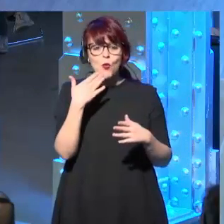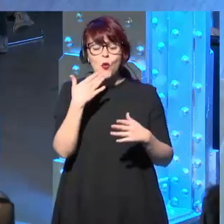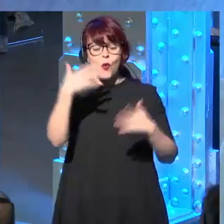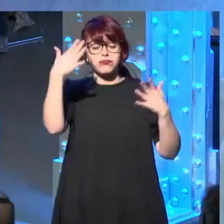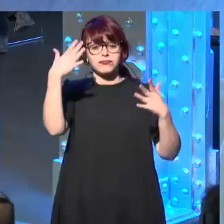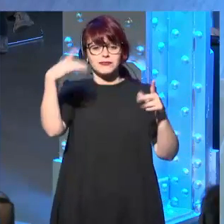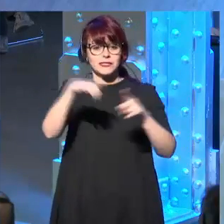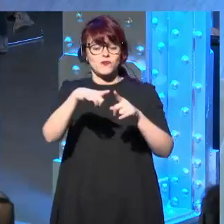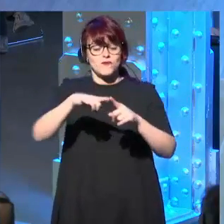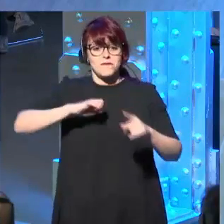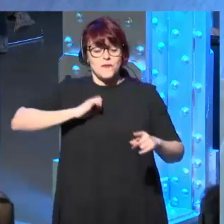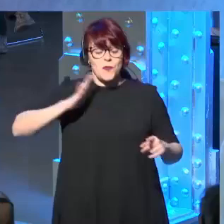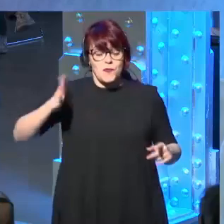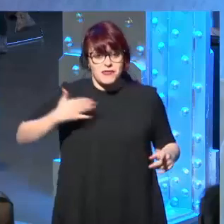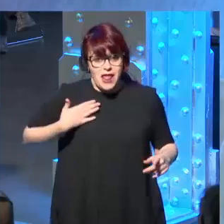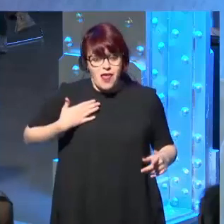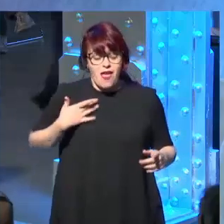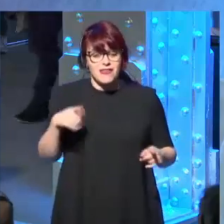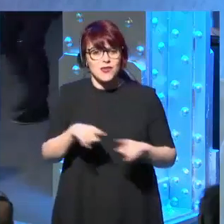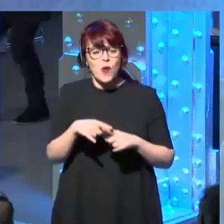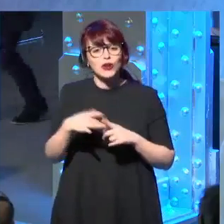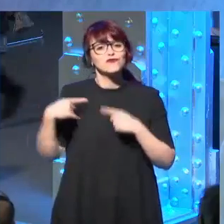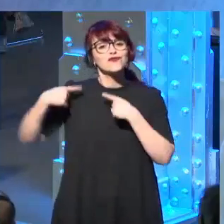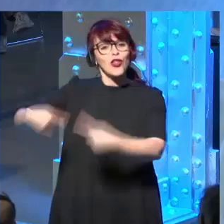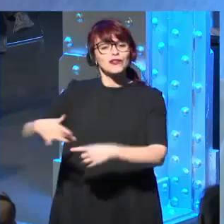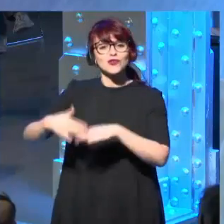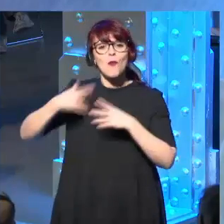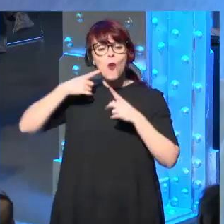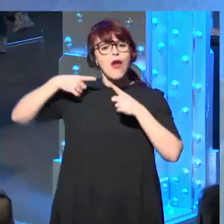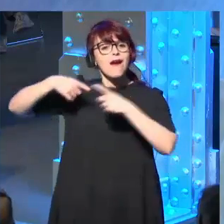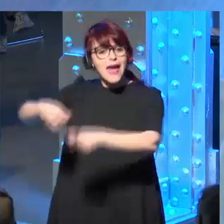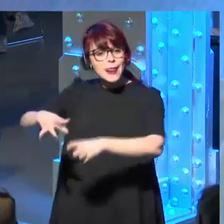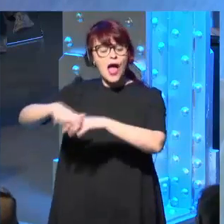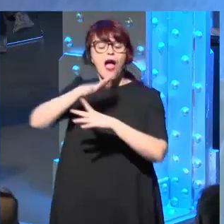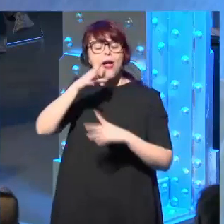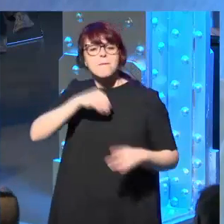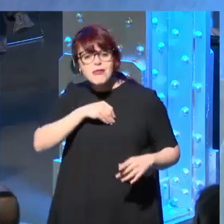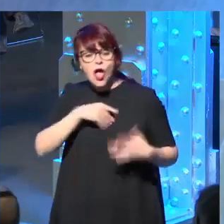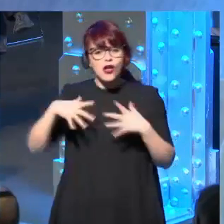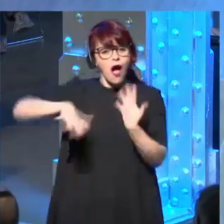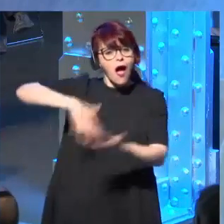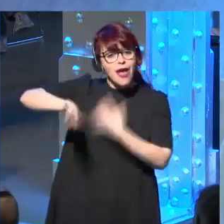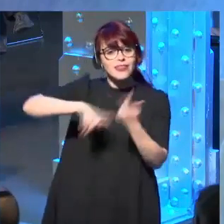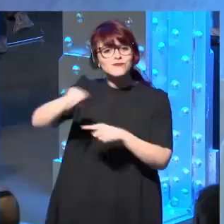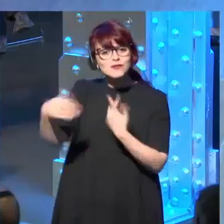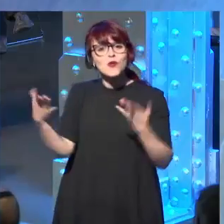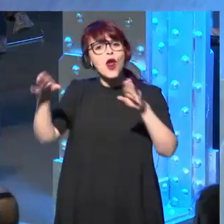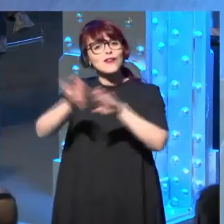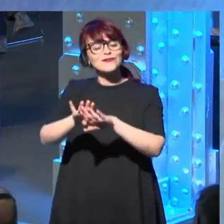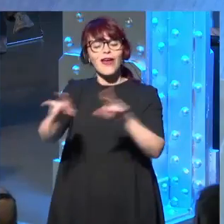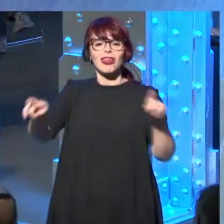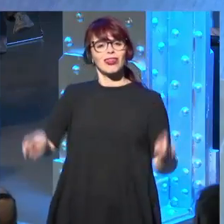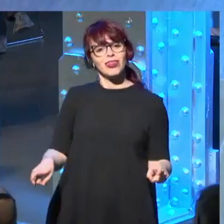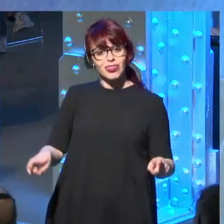is like a war, a lot of clash and drama, and then they take a break. And a good example